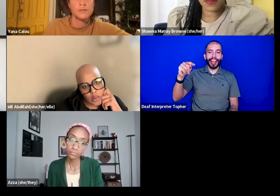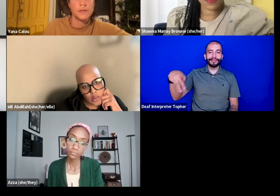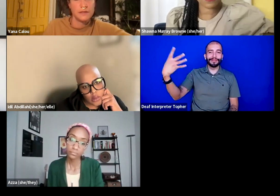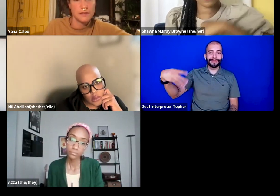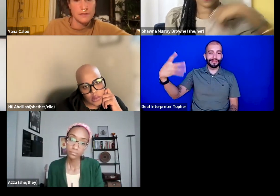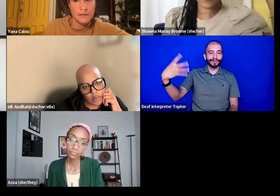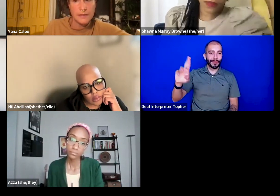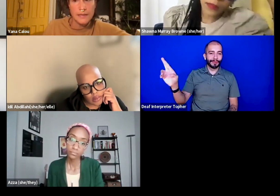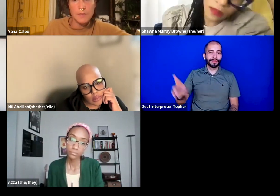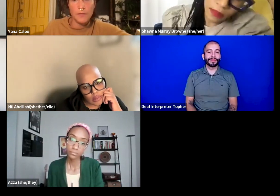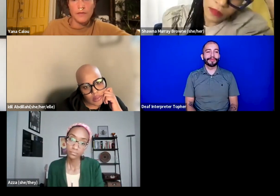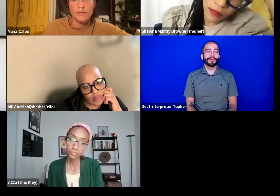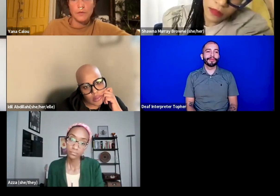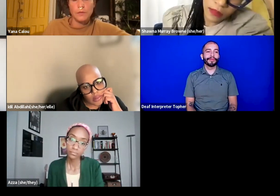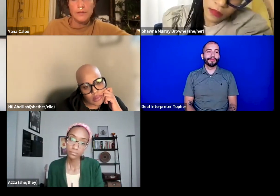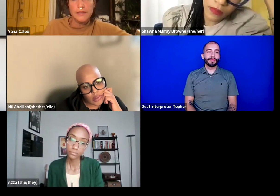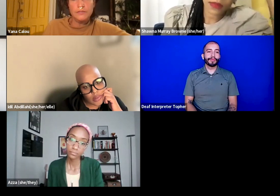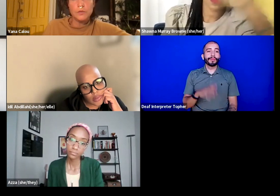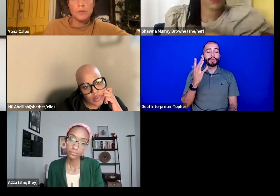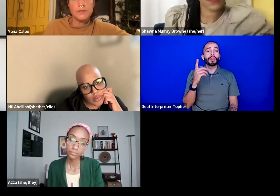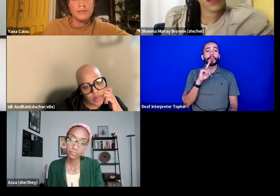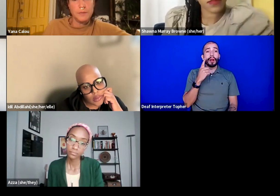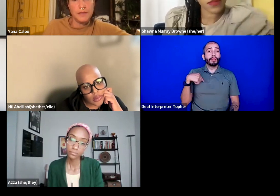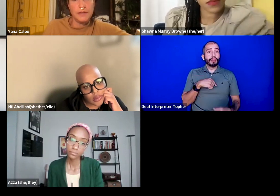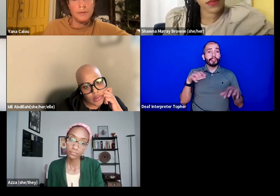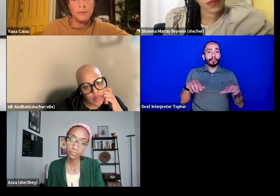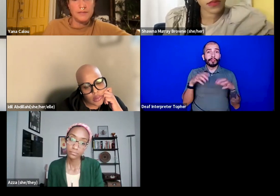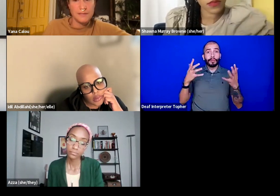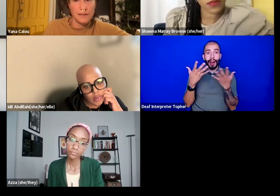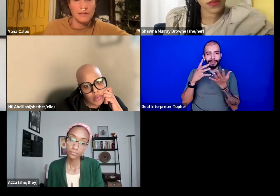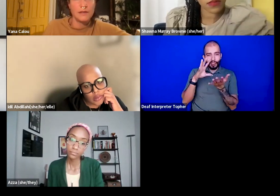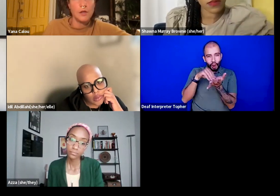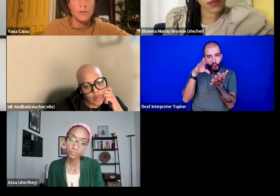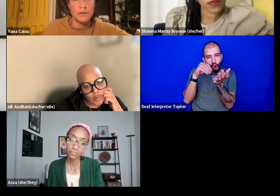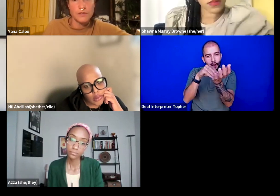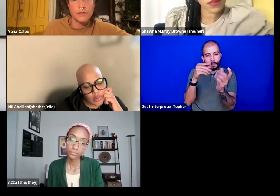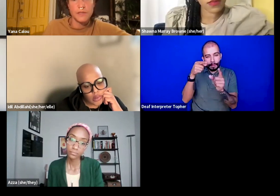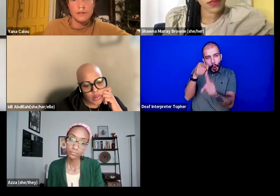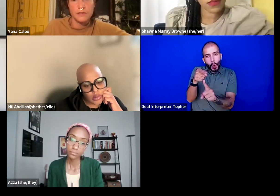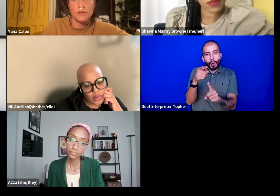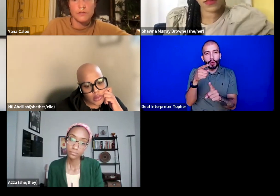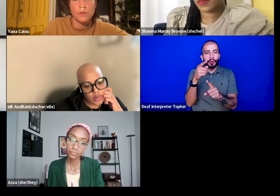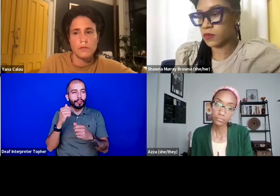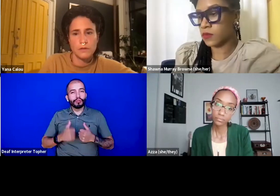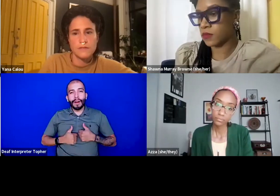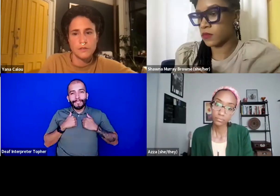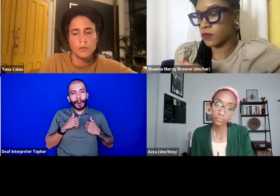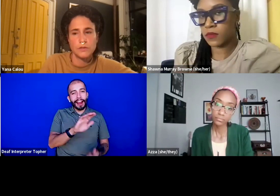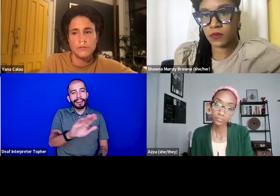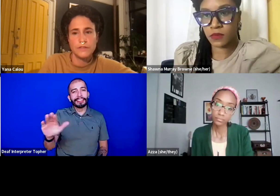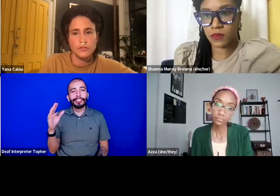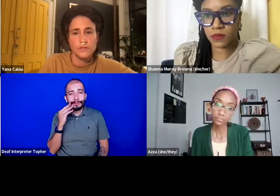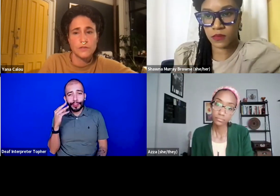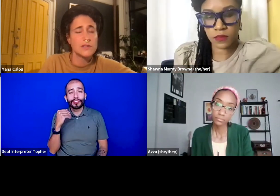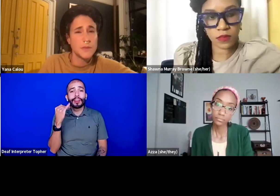survivors' experiences about this. So if you want to participate in a paid study on help seekers' experiences also with